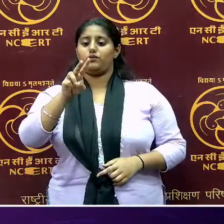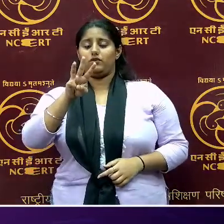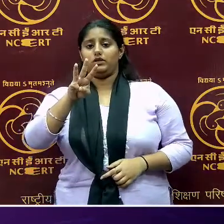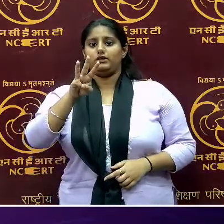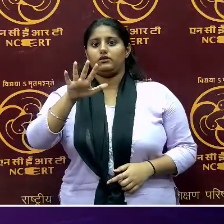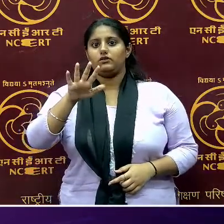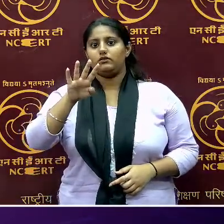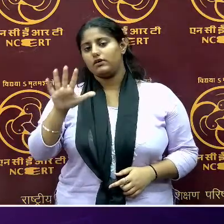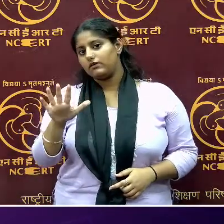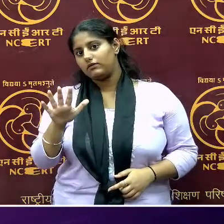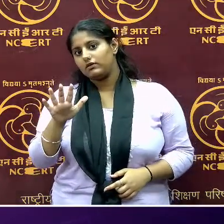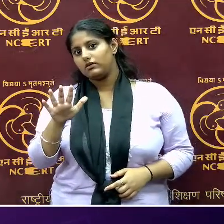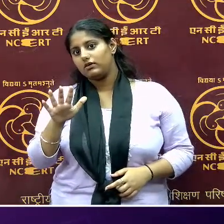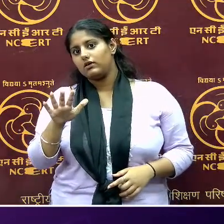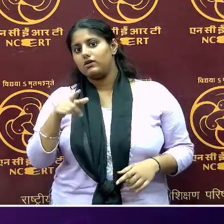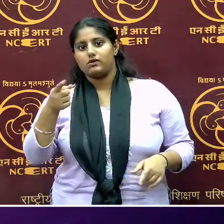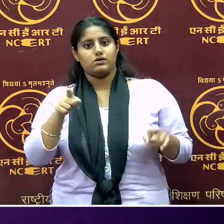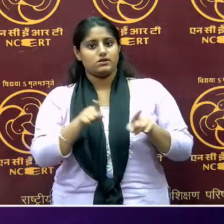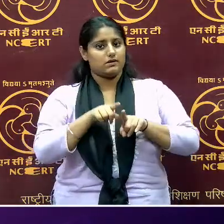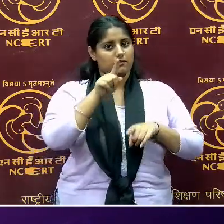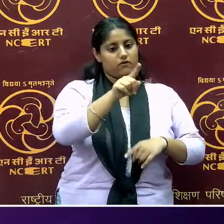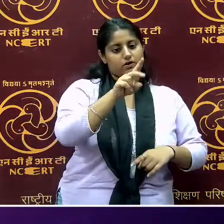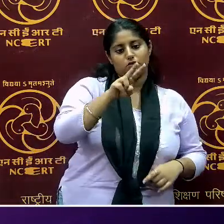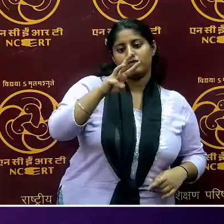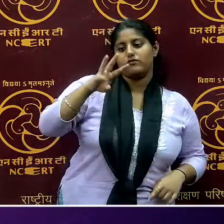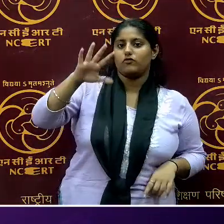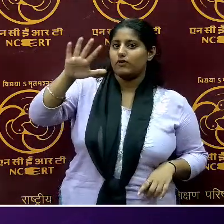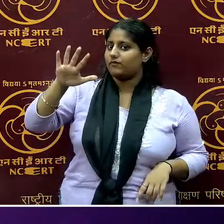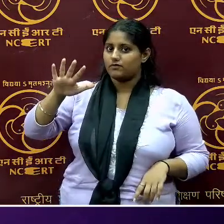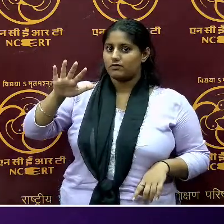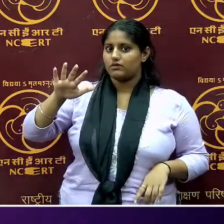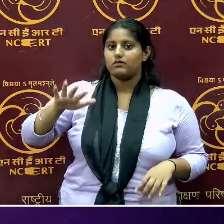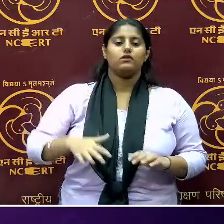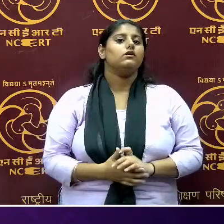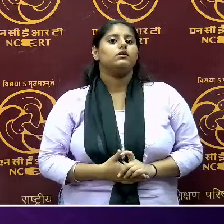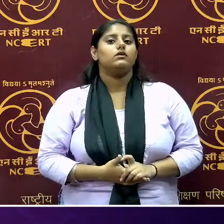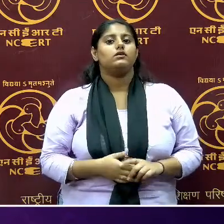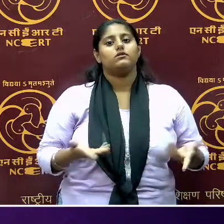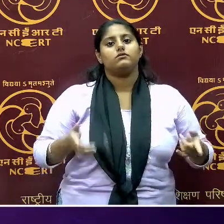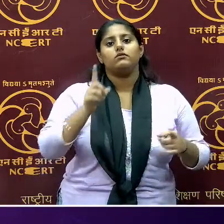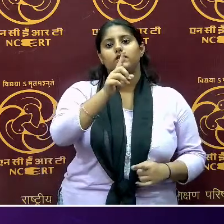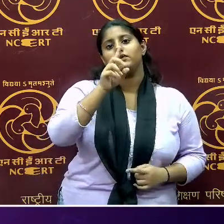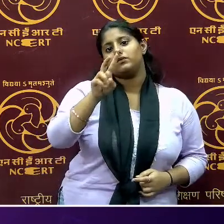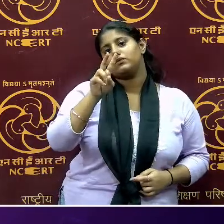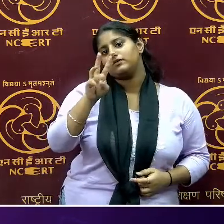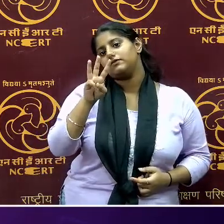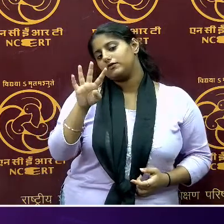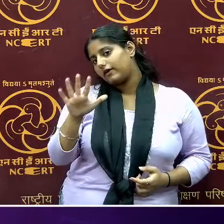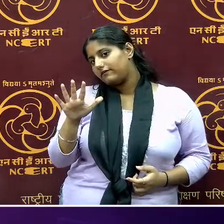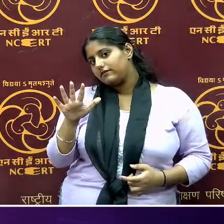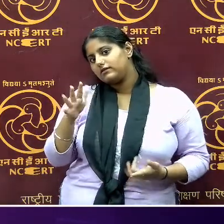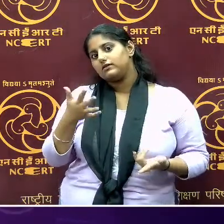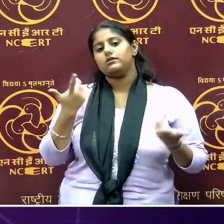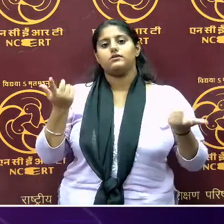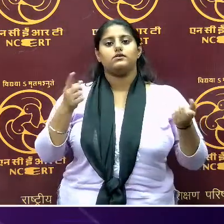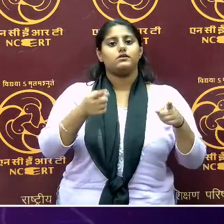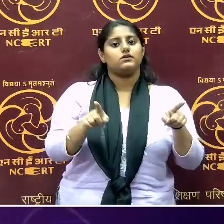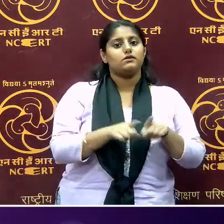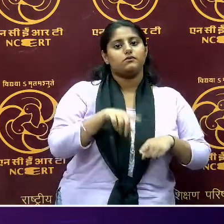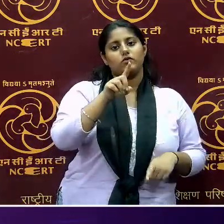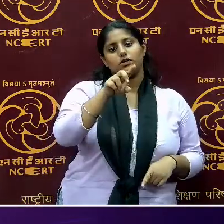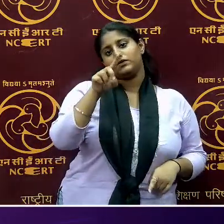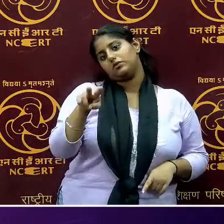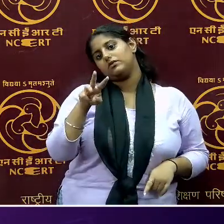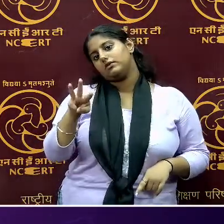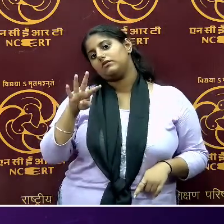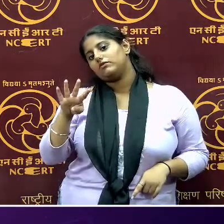5. Okay. Here also 1, 2, 3, 4, 5. Okay. Here also 1, 2, 3, 4, 5. Here also, Shivani, 1, 2,